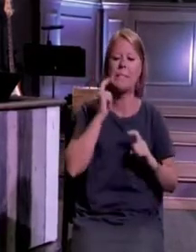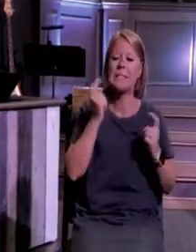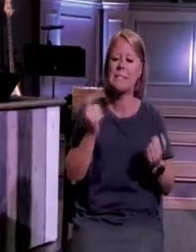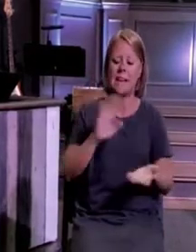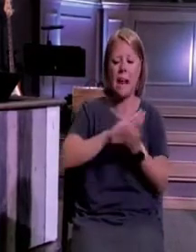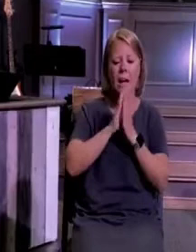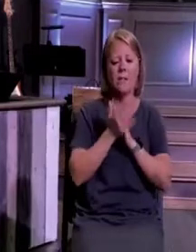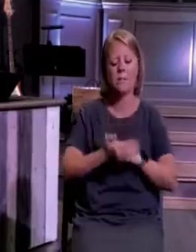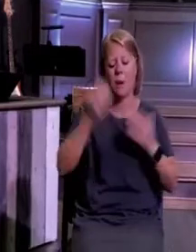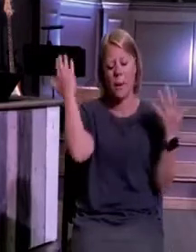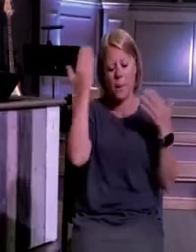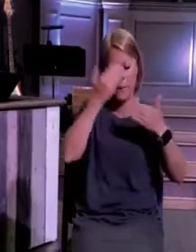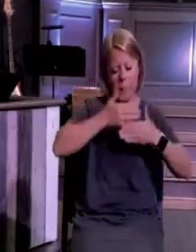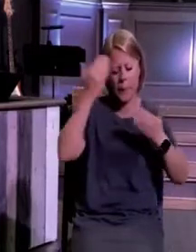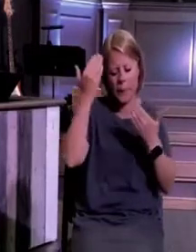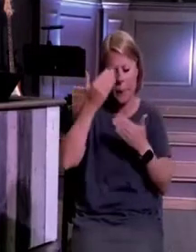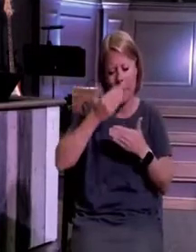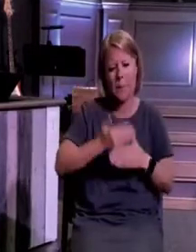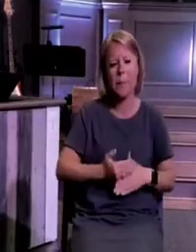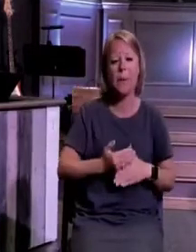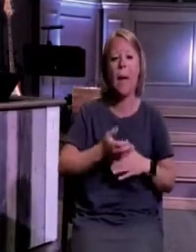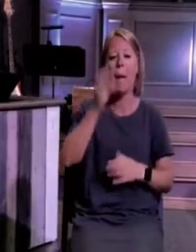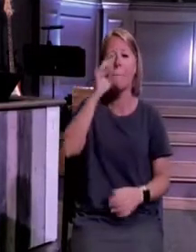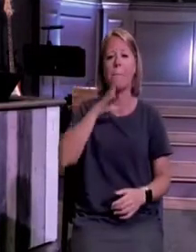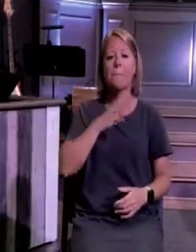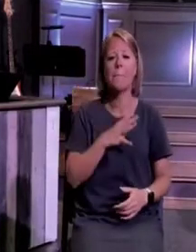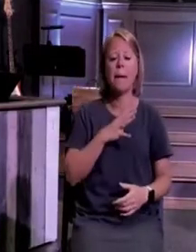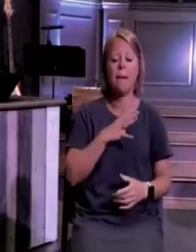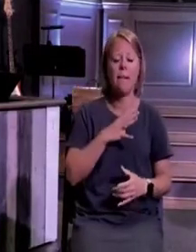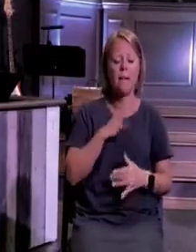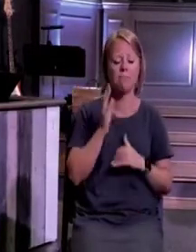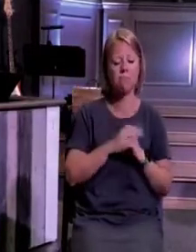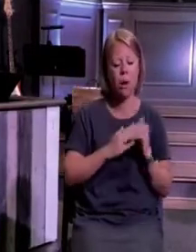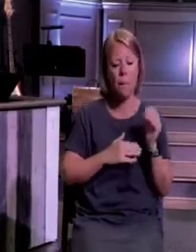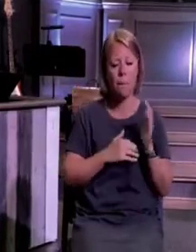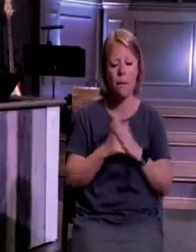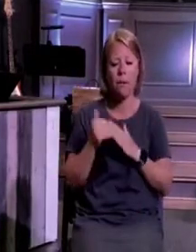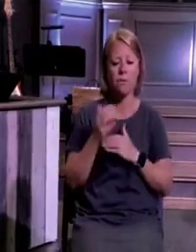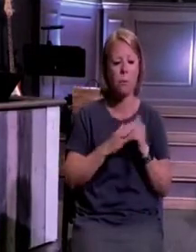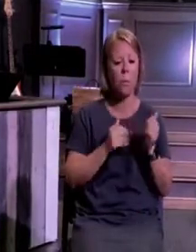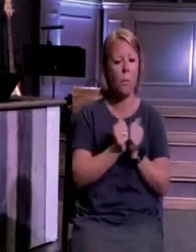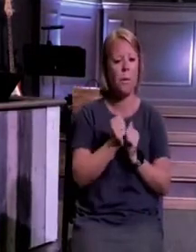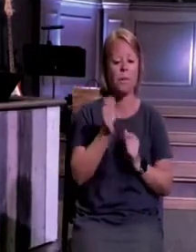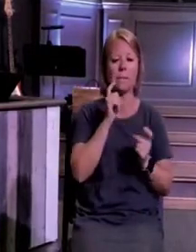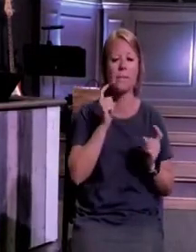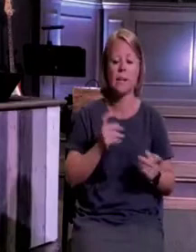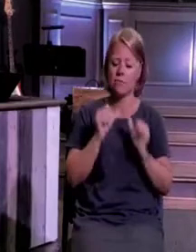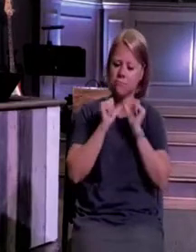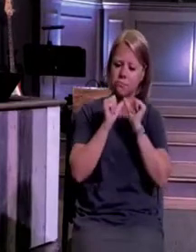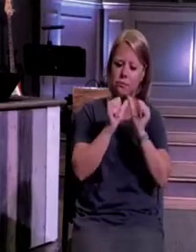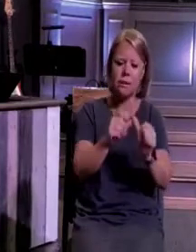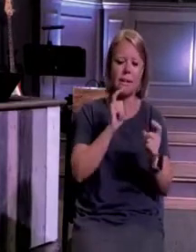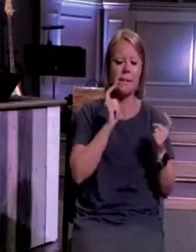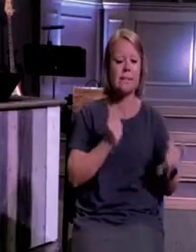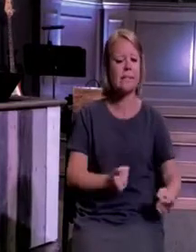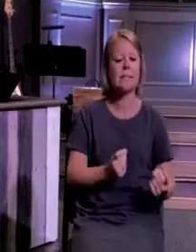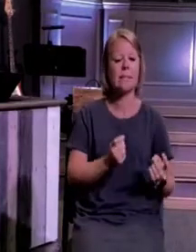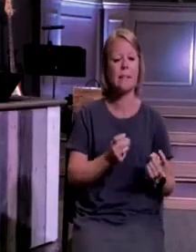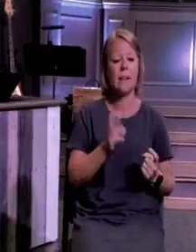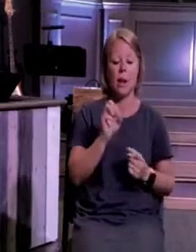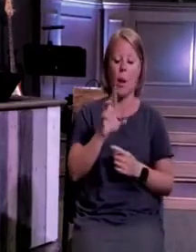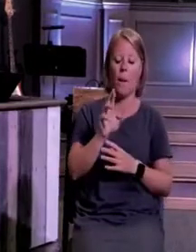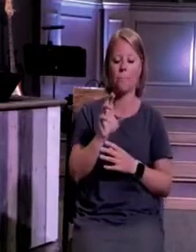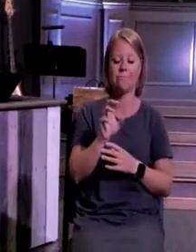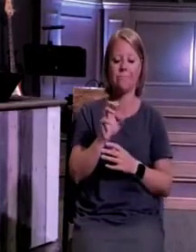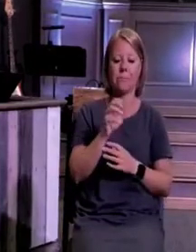become darker. Man has become complacent. We've become consistent in our immoral cesspool that